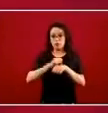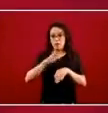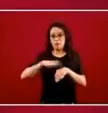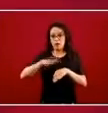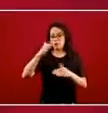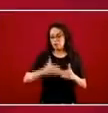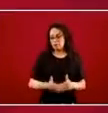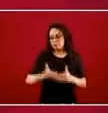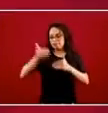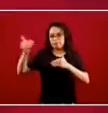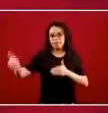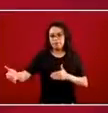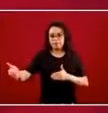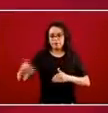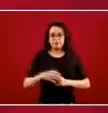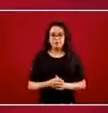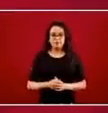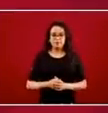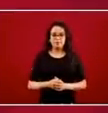This all started with the